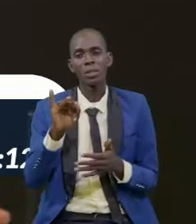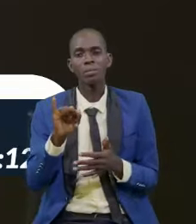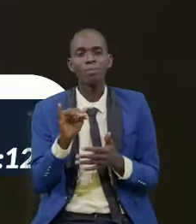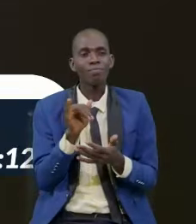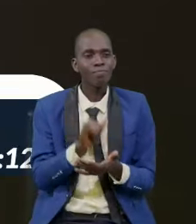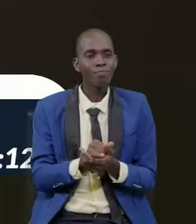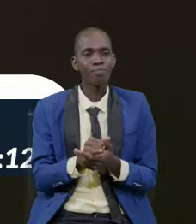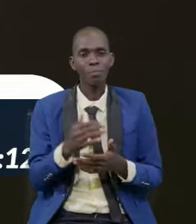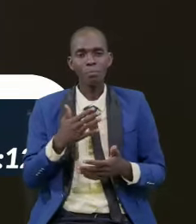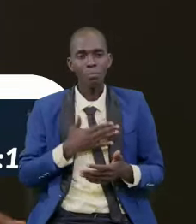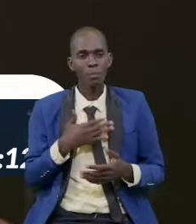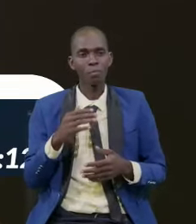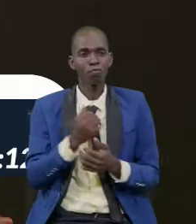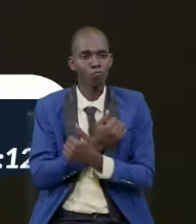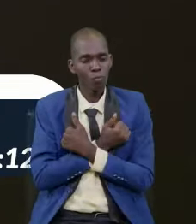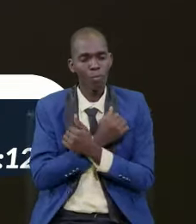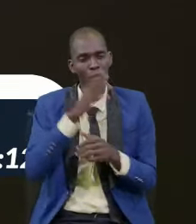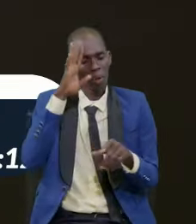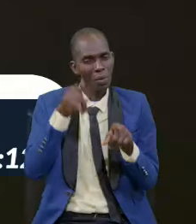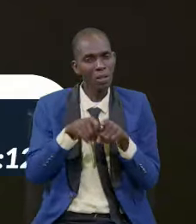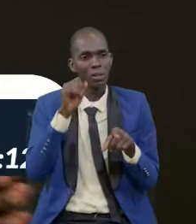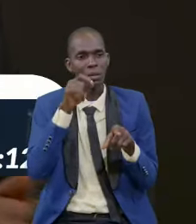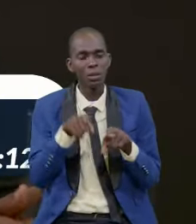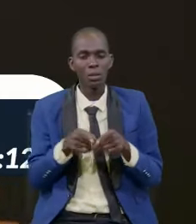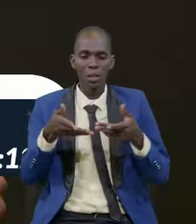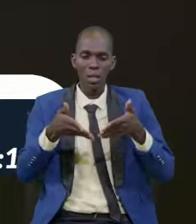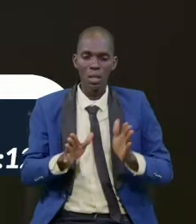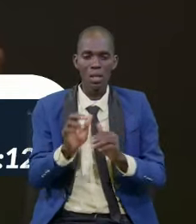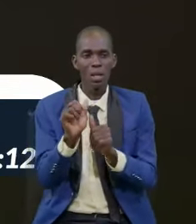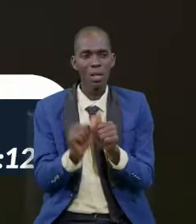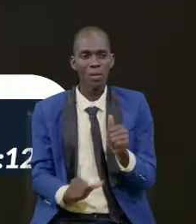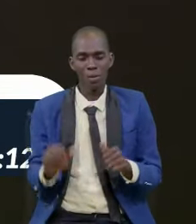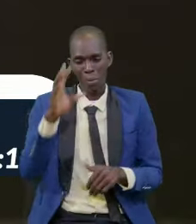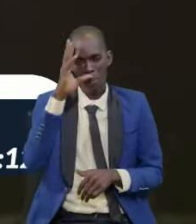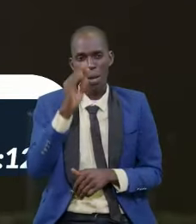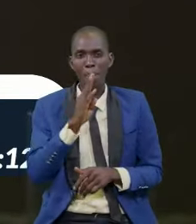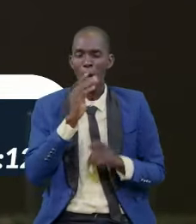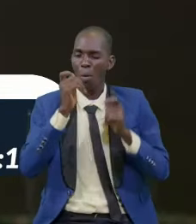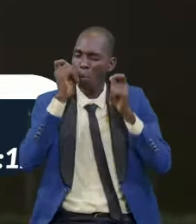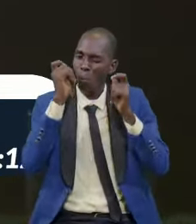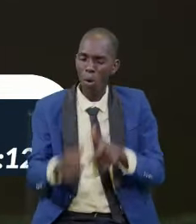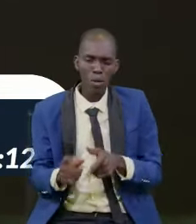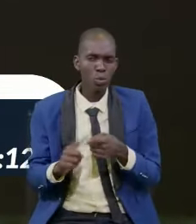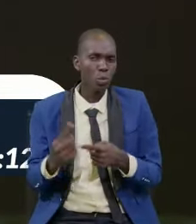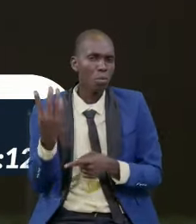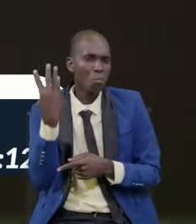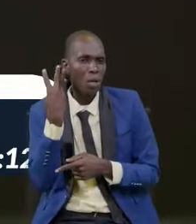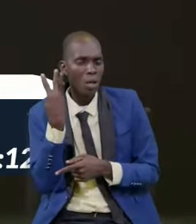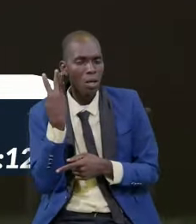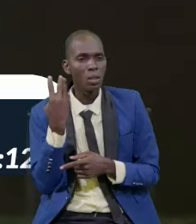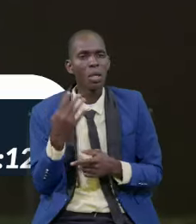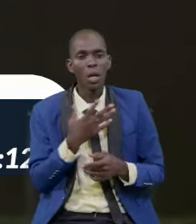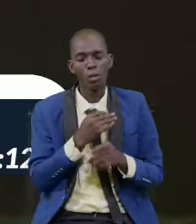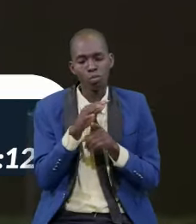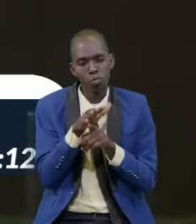my beloved brethren, let every man be swift to hear and slow to speak,